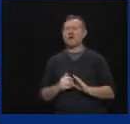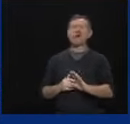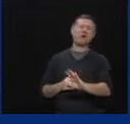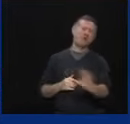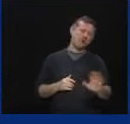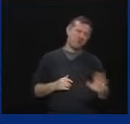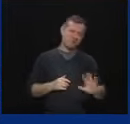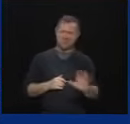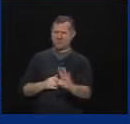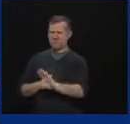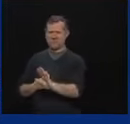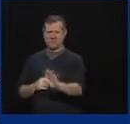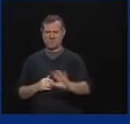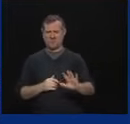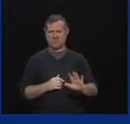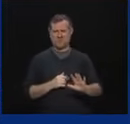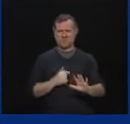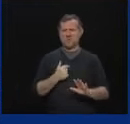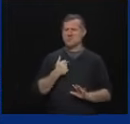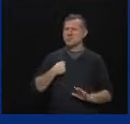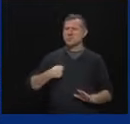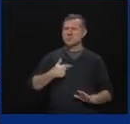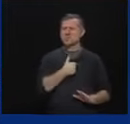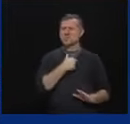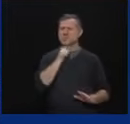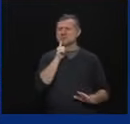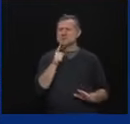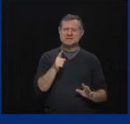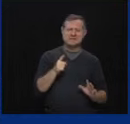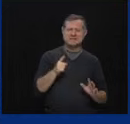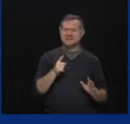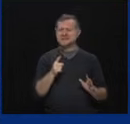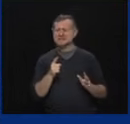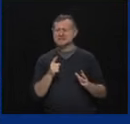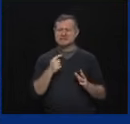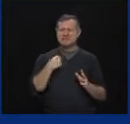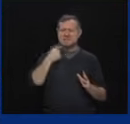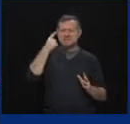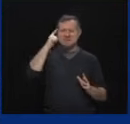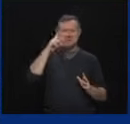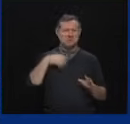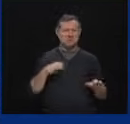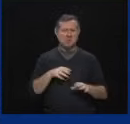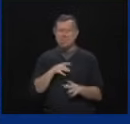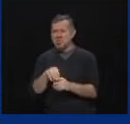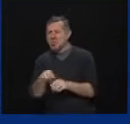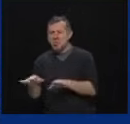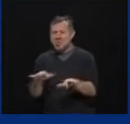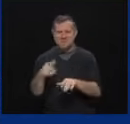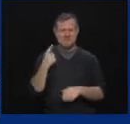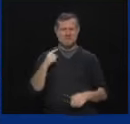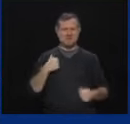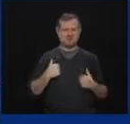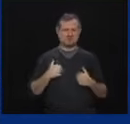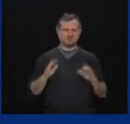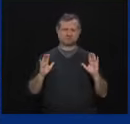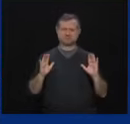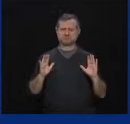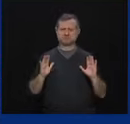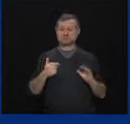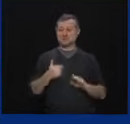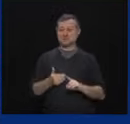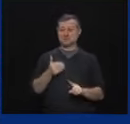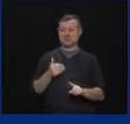that we've not been close, and what is my interest in doing so? Someone would have to ask that question. So before people make certain